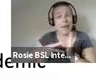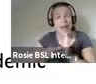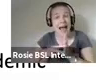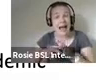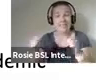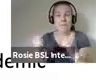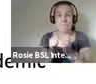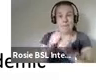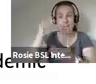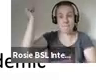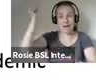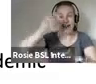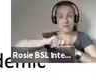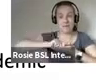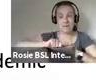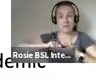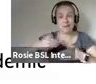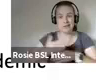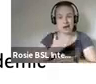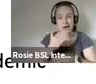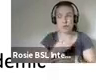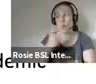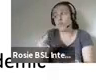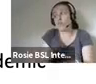pencil tasks, repeating alphabet and